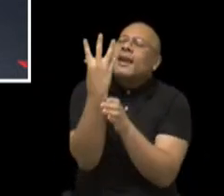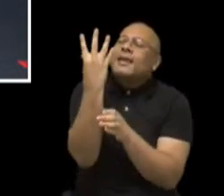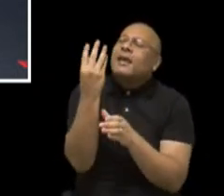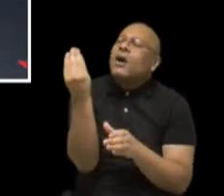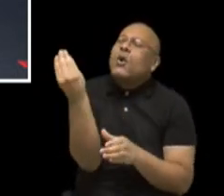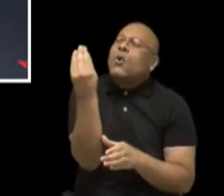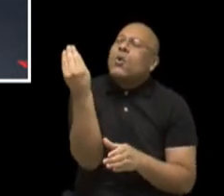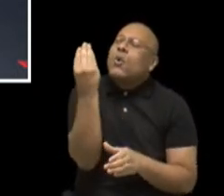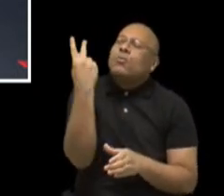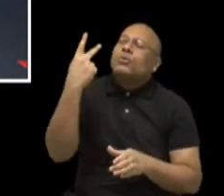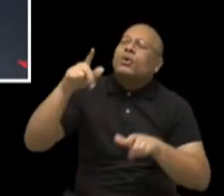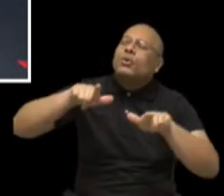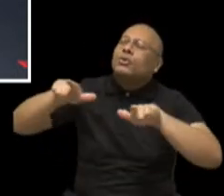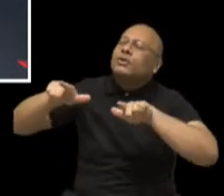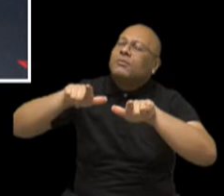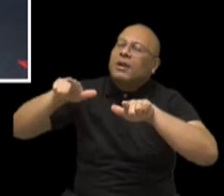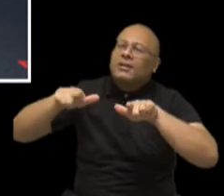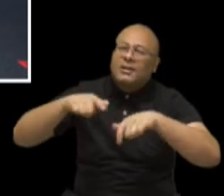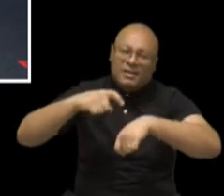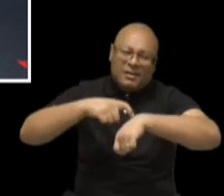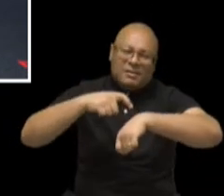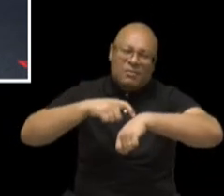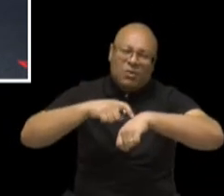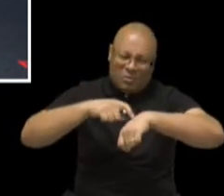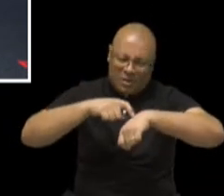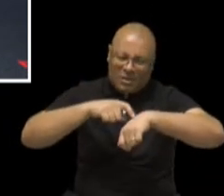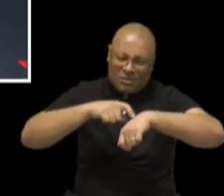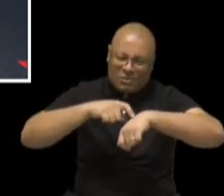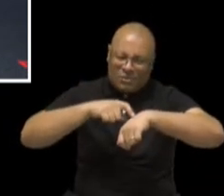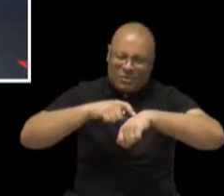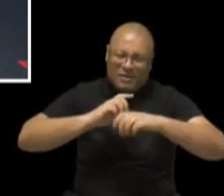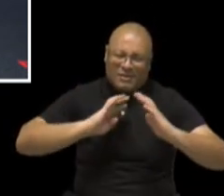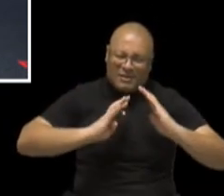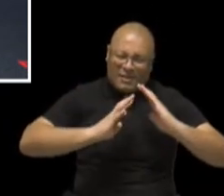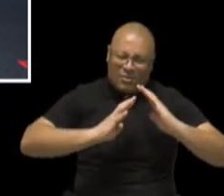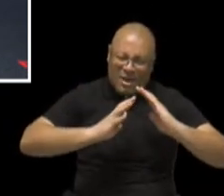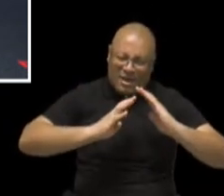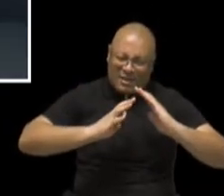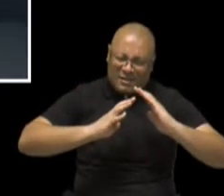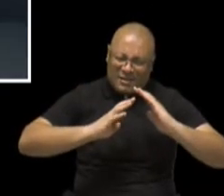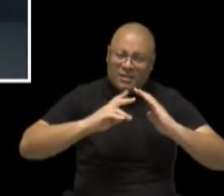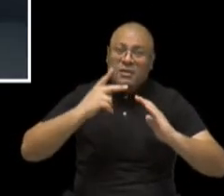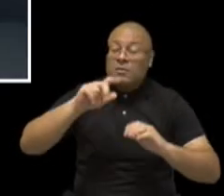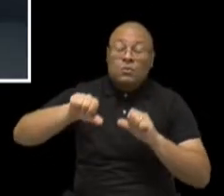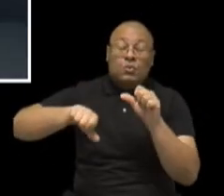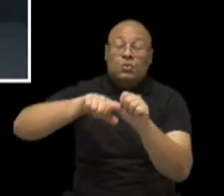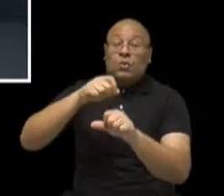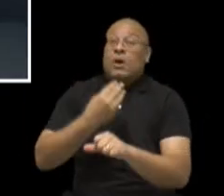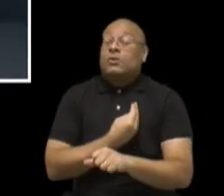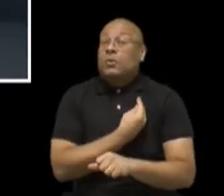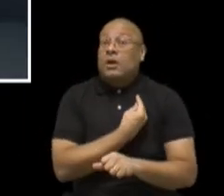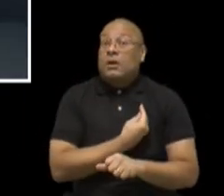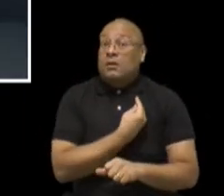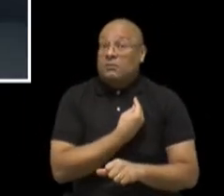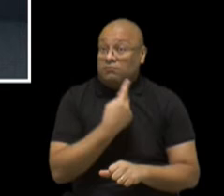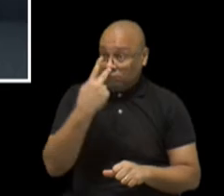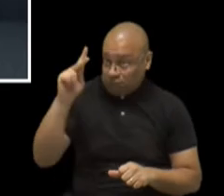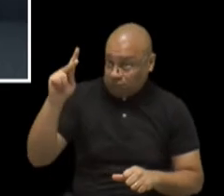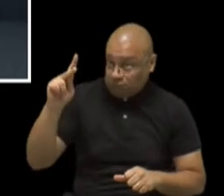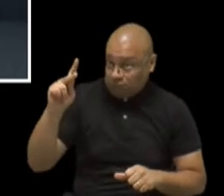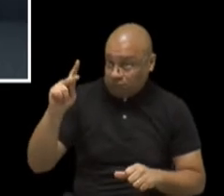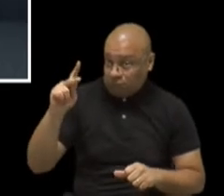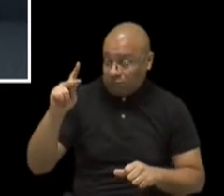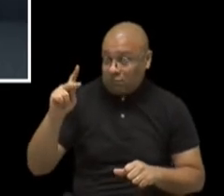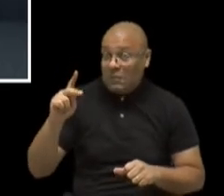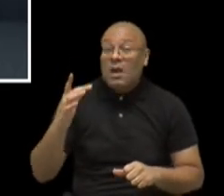how creative you were during this quarantine? Was it the most creative time of your life? I think to